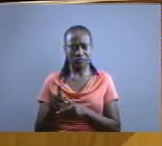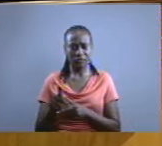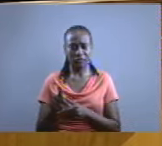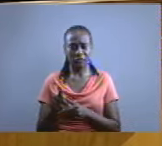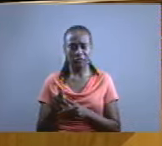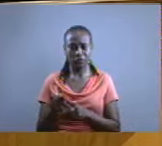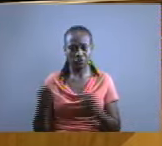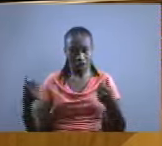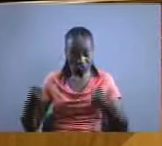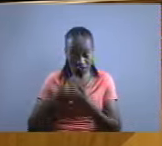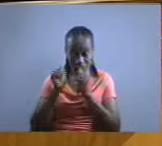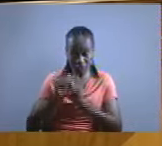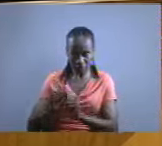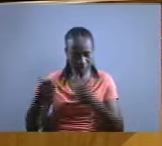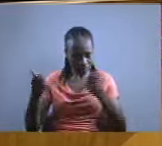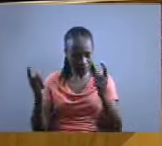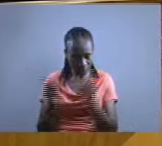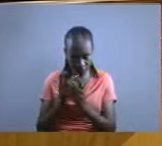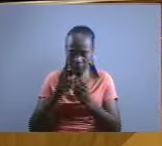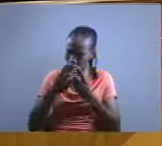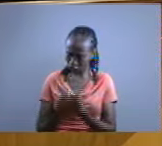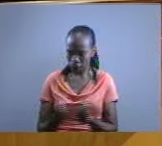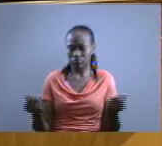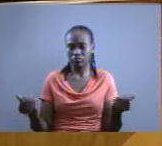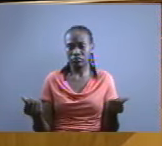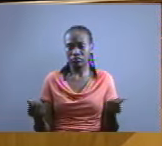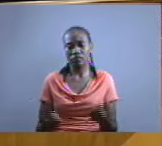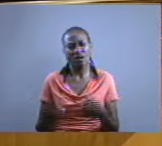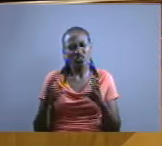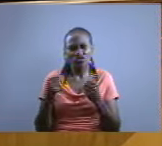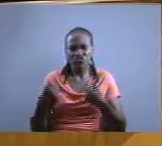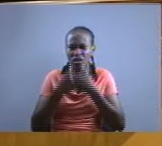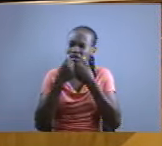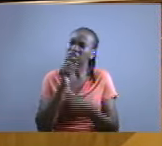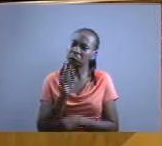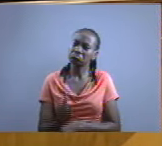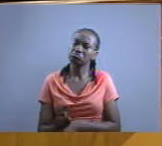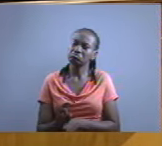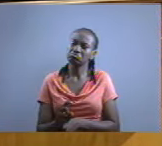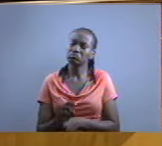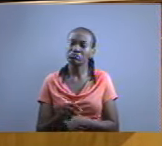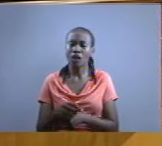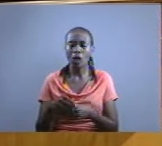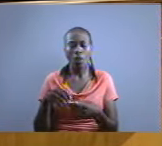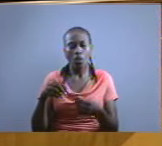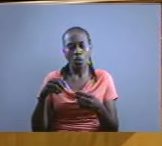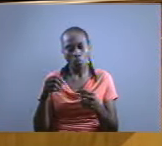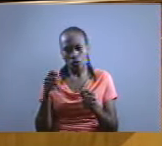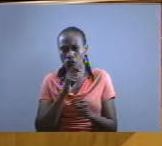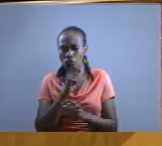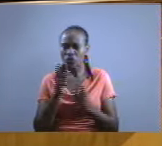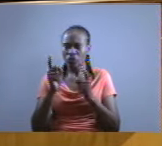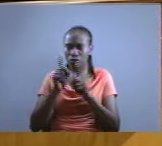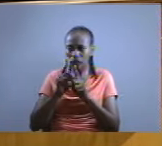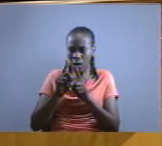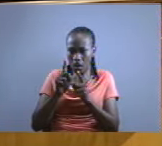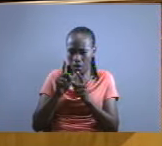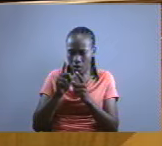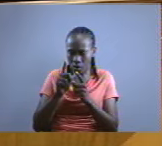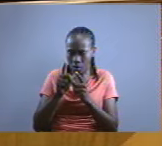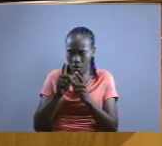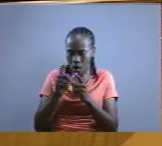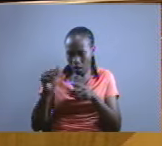of the challenges it faces. The challenges include the vulnerability of exploitation of many language